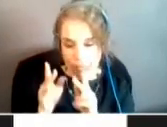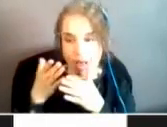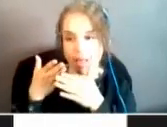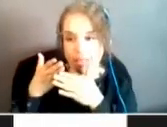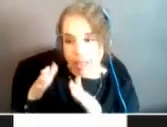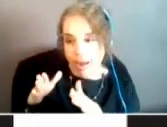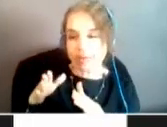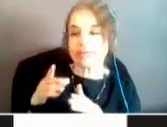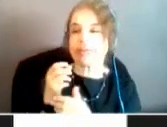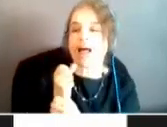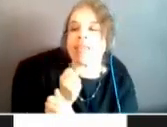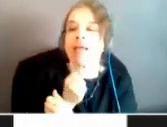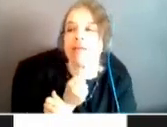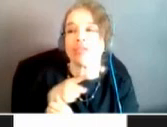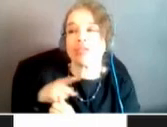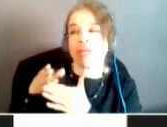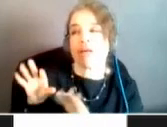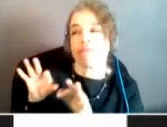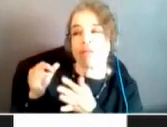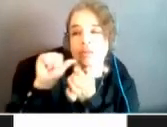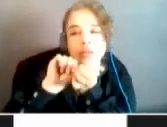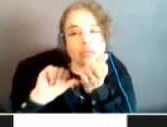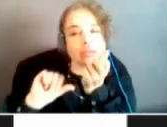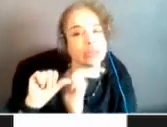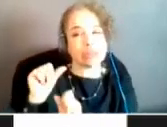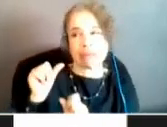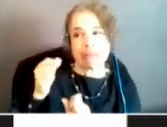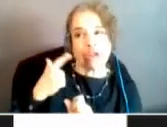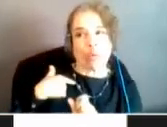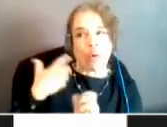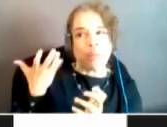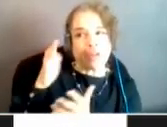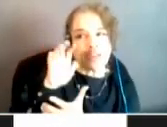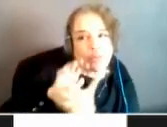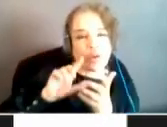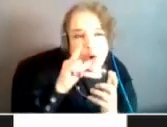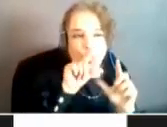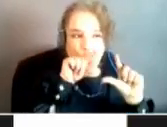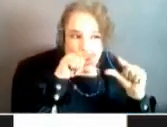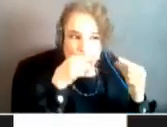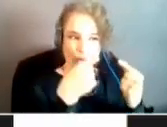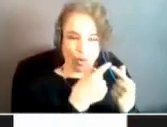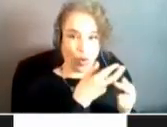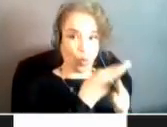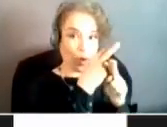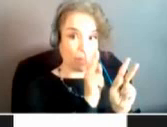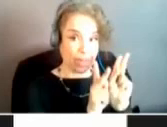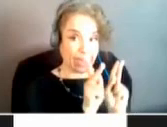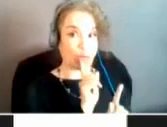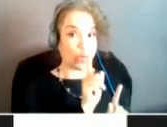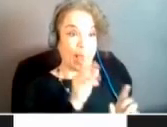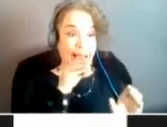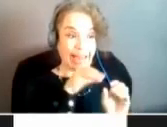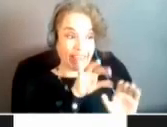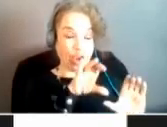lost loved ones to suicide, and they don't want to be in a mixed group. So one group we have reserved for people who really want to be